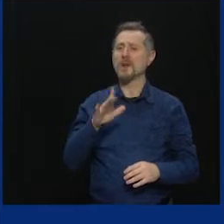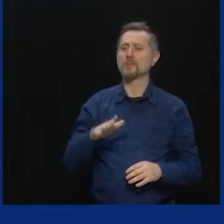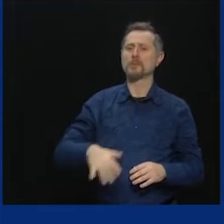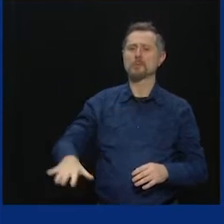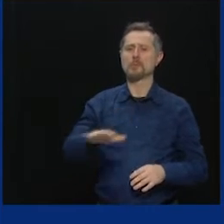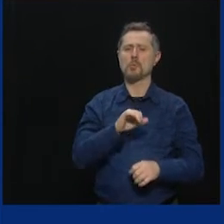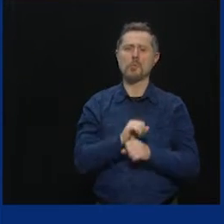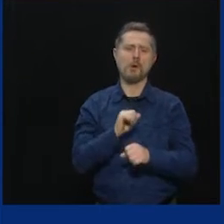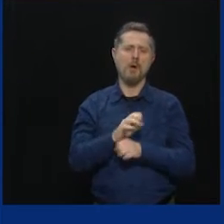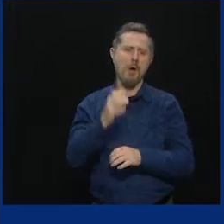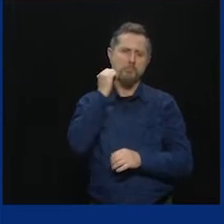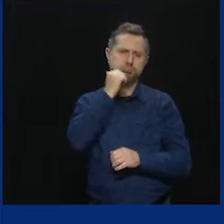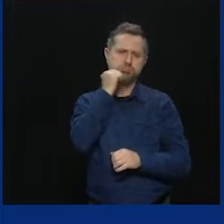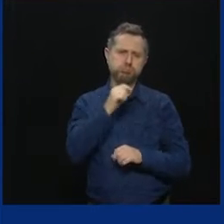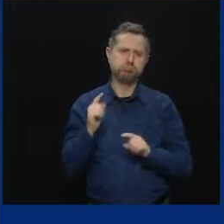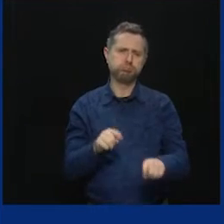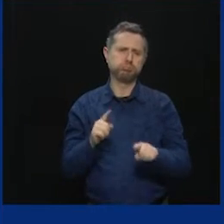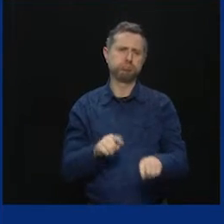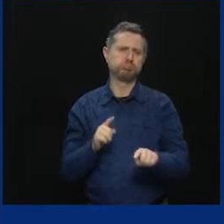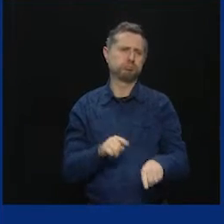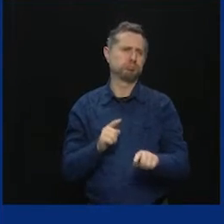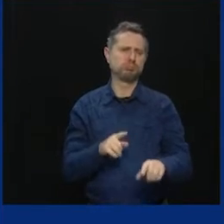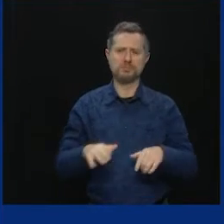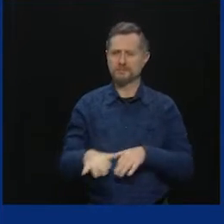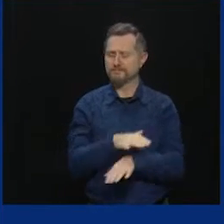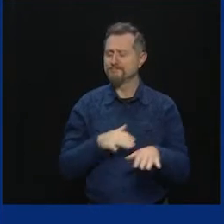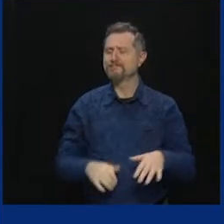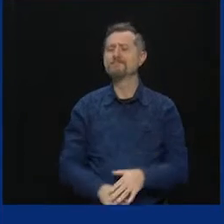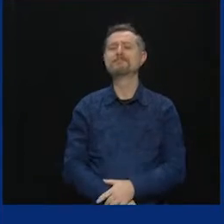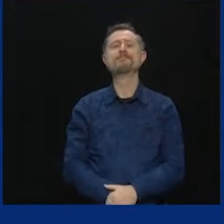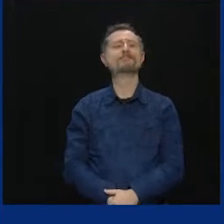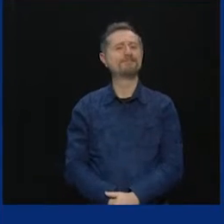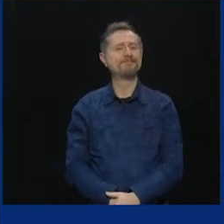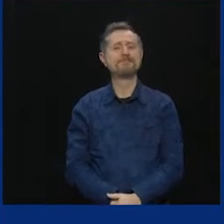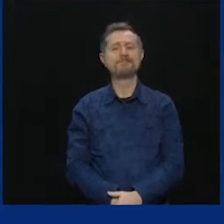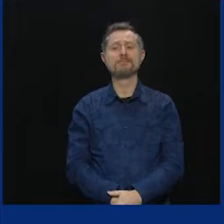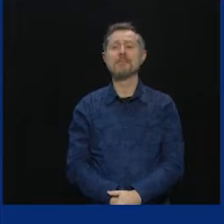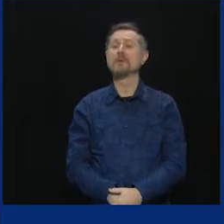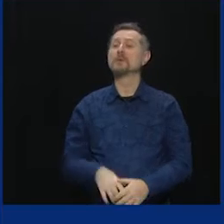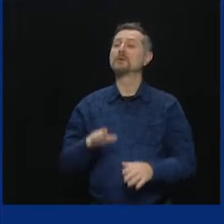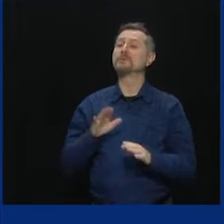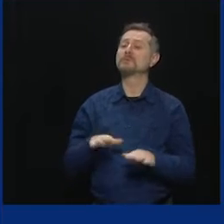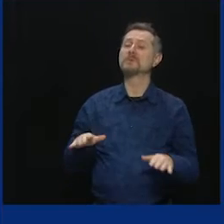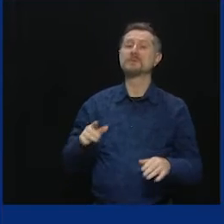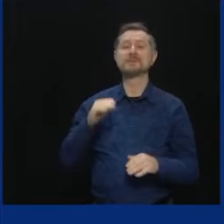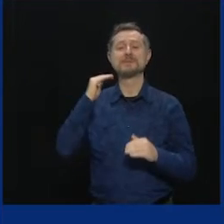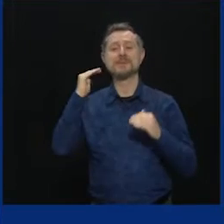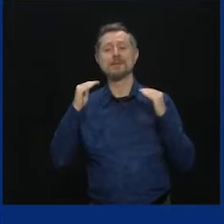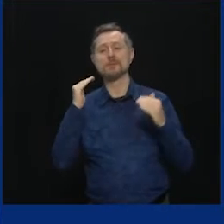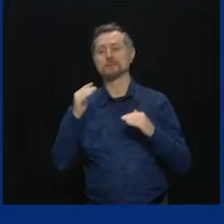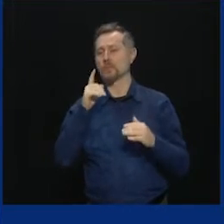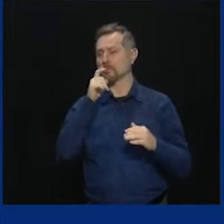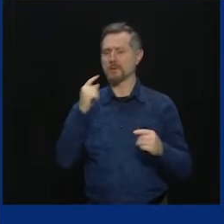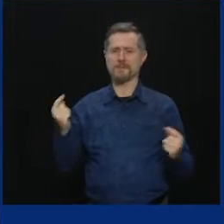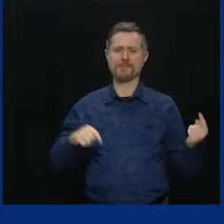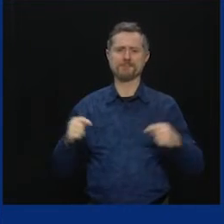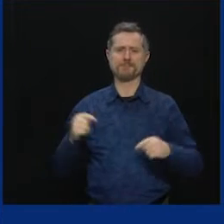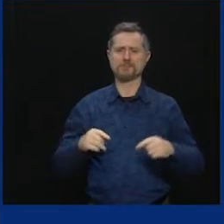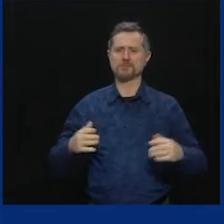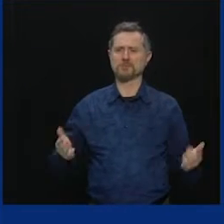day, and the children and teens of the Boys and Girls Club who have